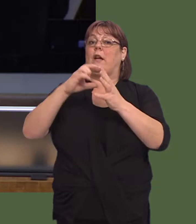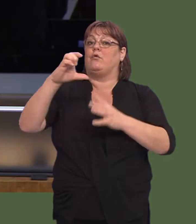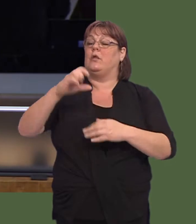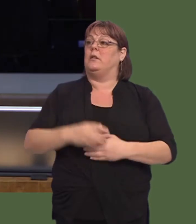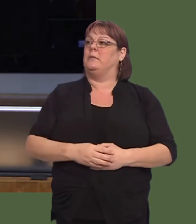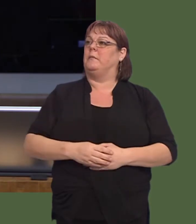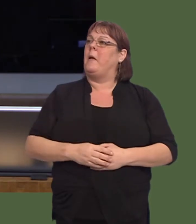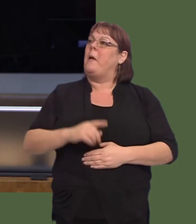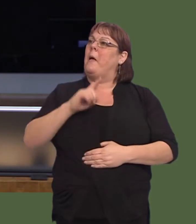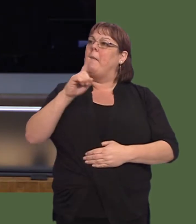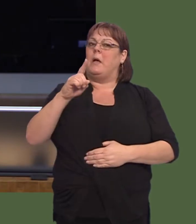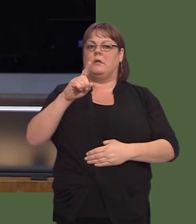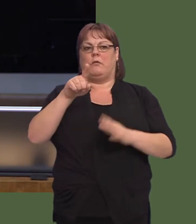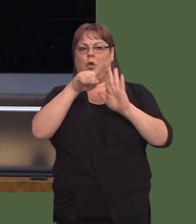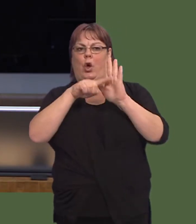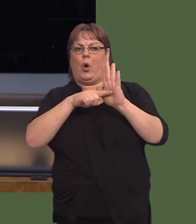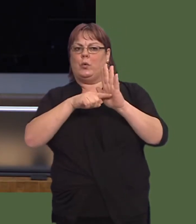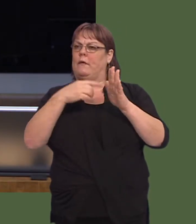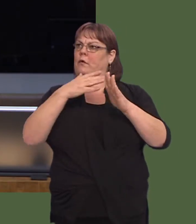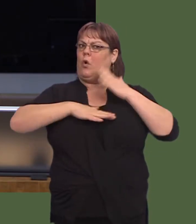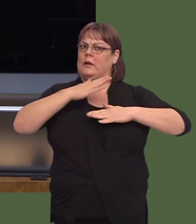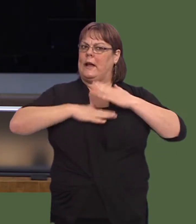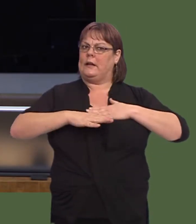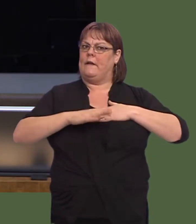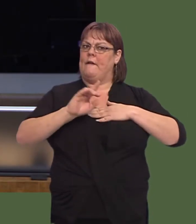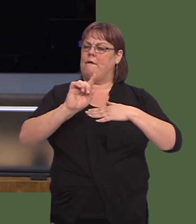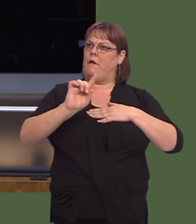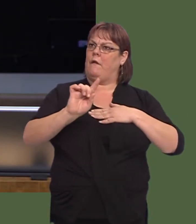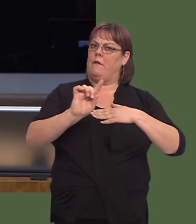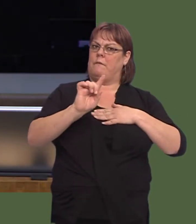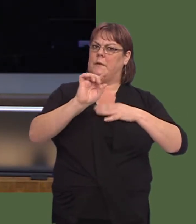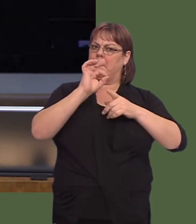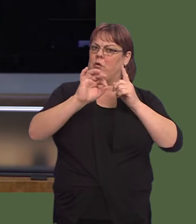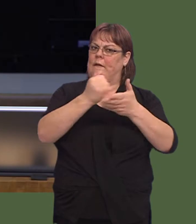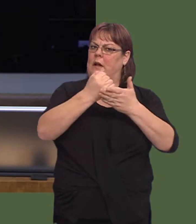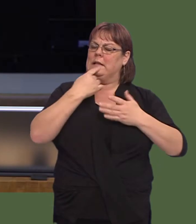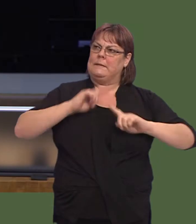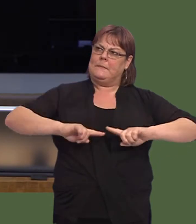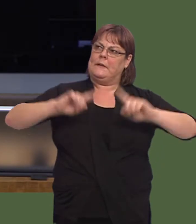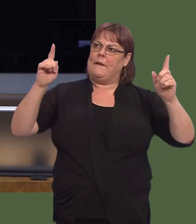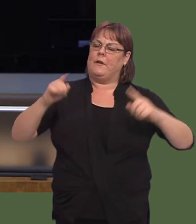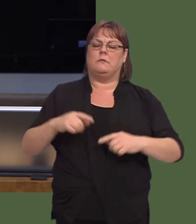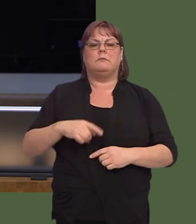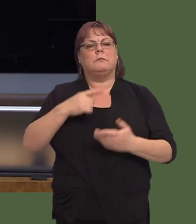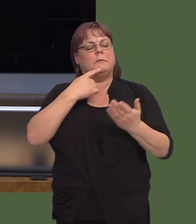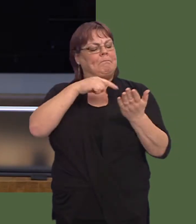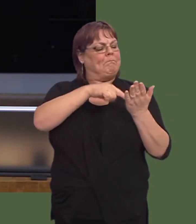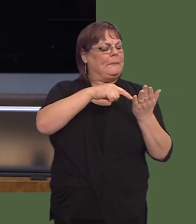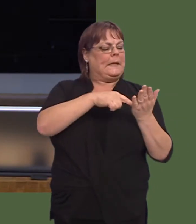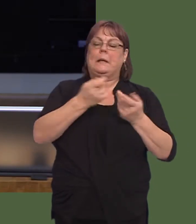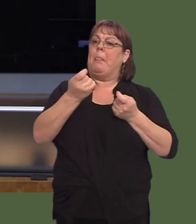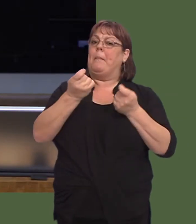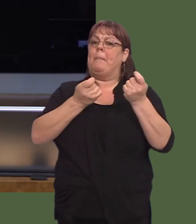the Code of Conduct for Special Advisers says something which is diametrically the opposite of that. The responsibility for the management